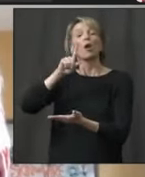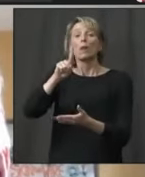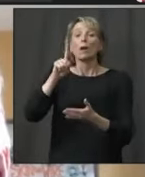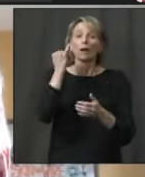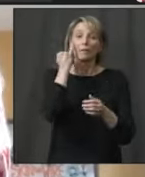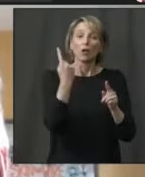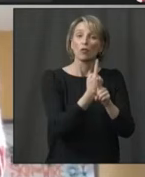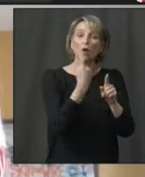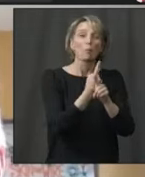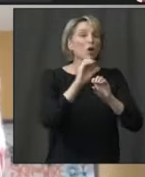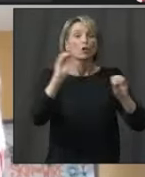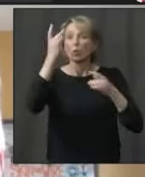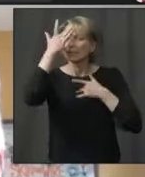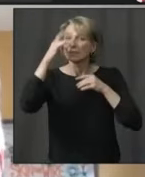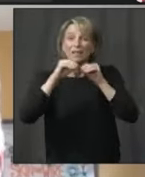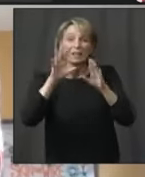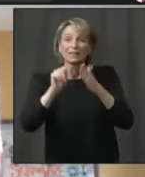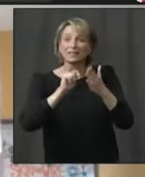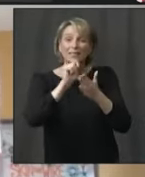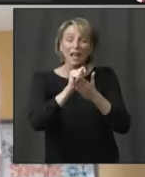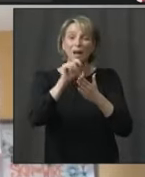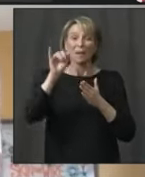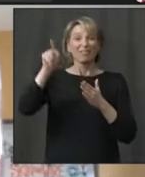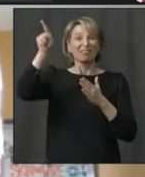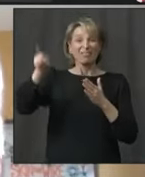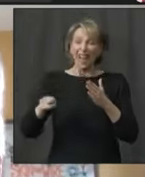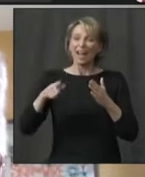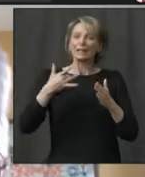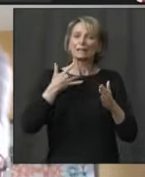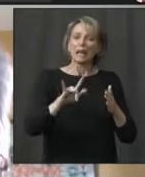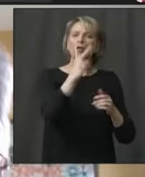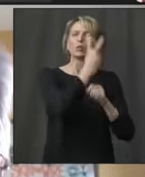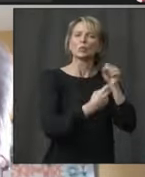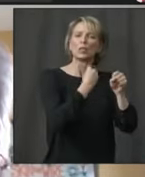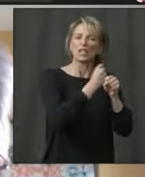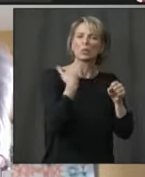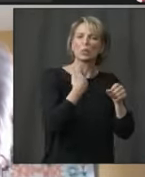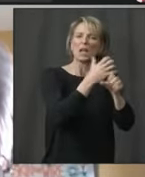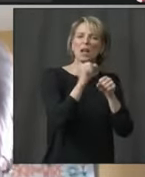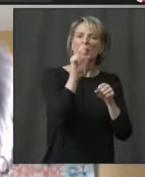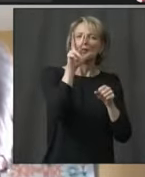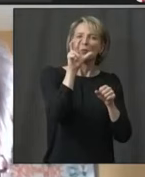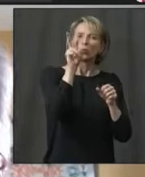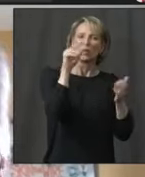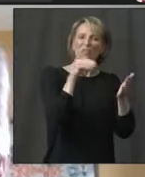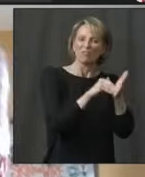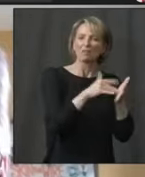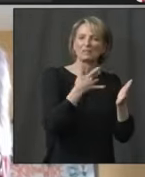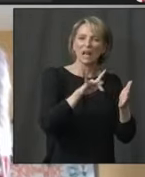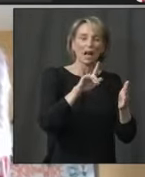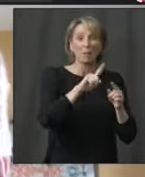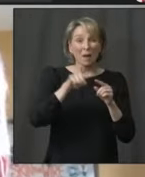claim activity in just 1 month. Of those 302,000, we've managed to process